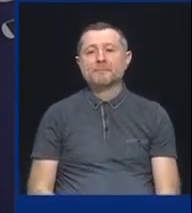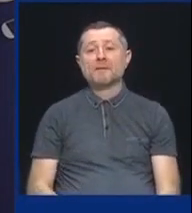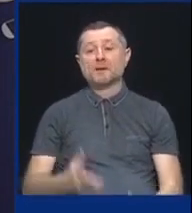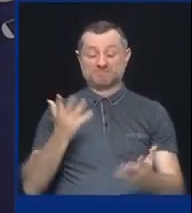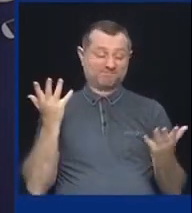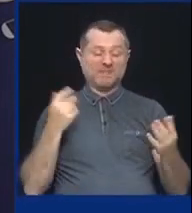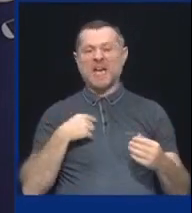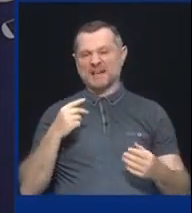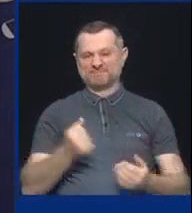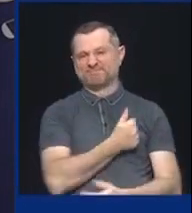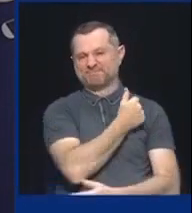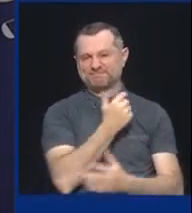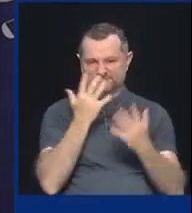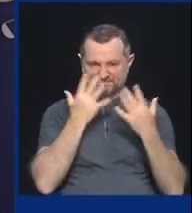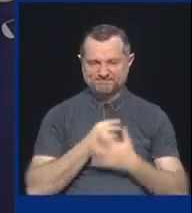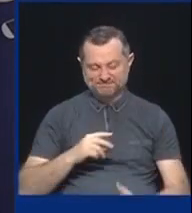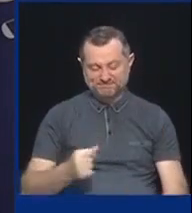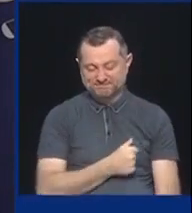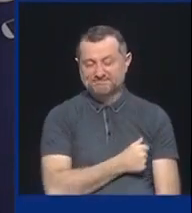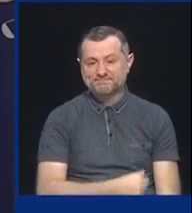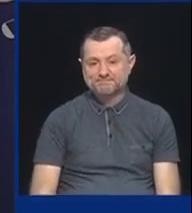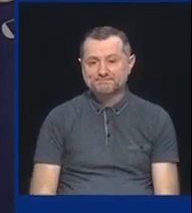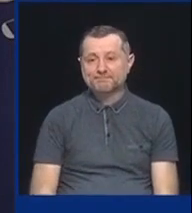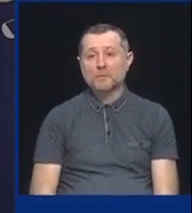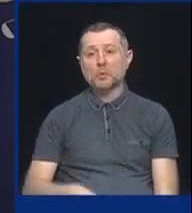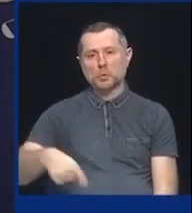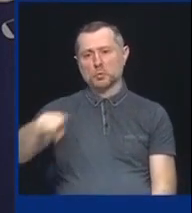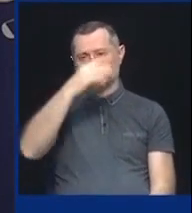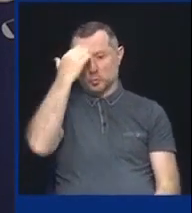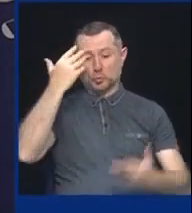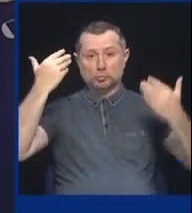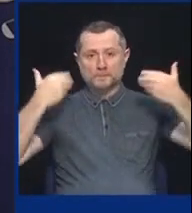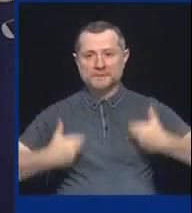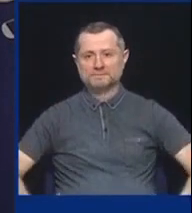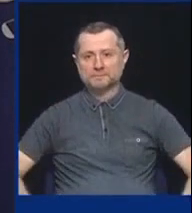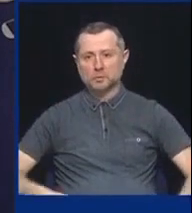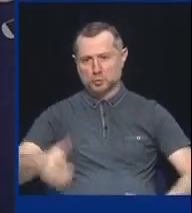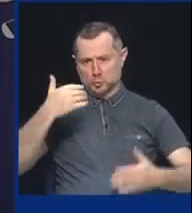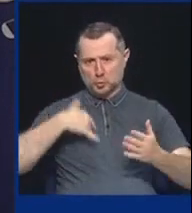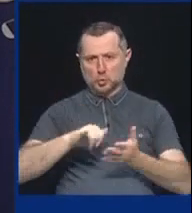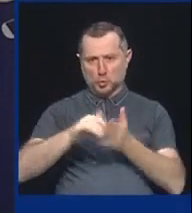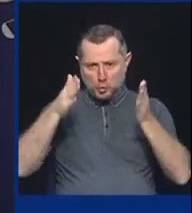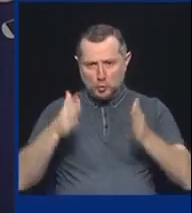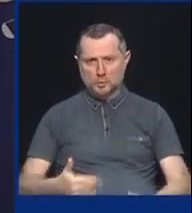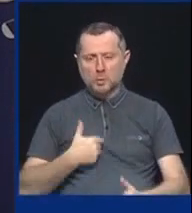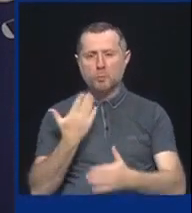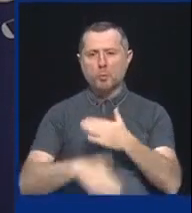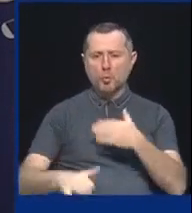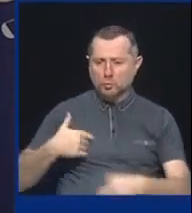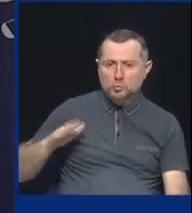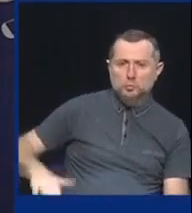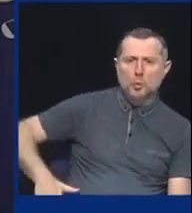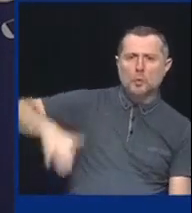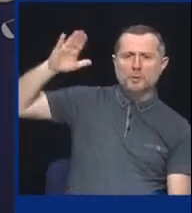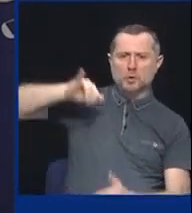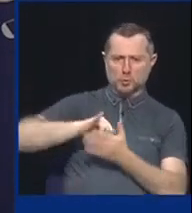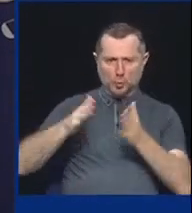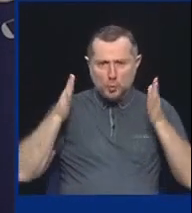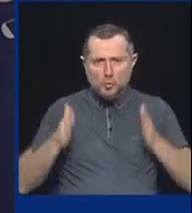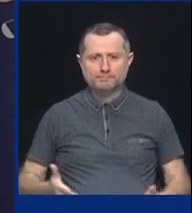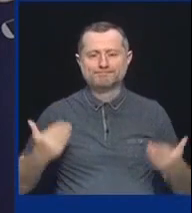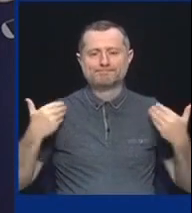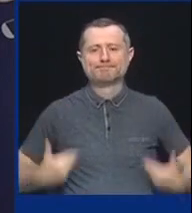me. I'm a New Yorker, born and bred. I am a fighter. And